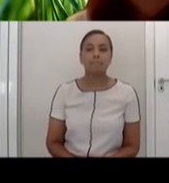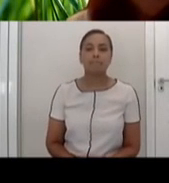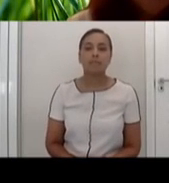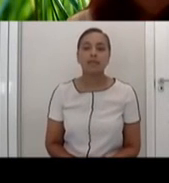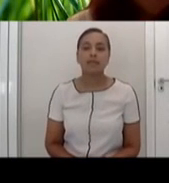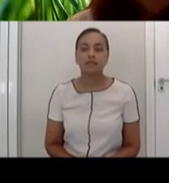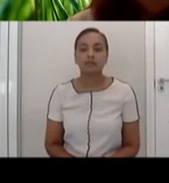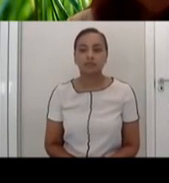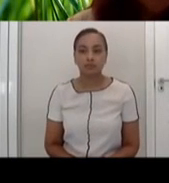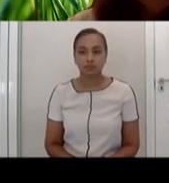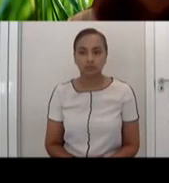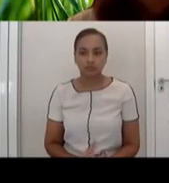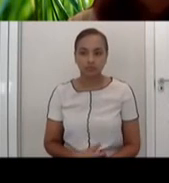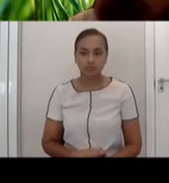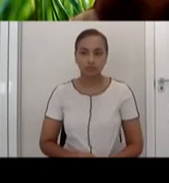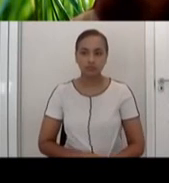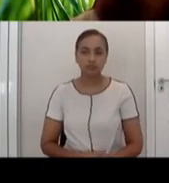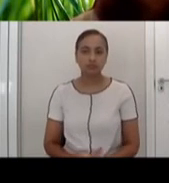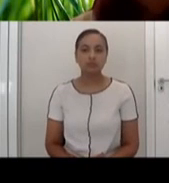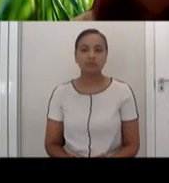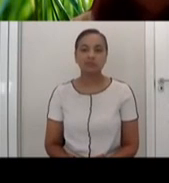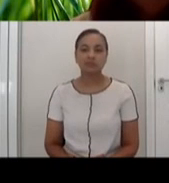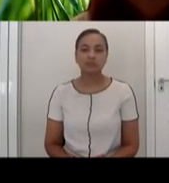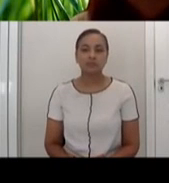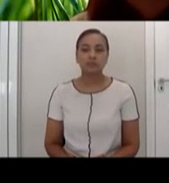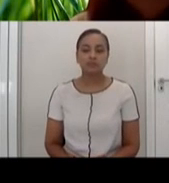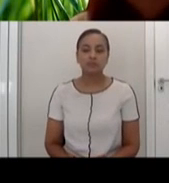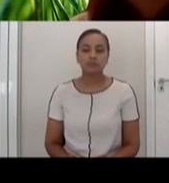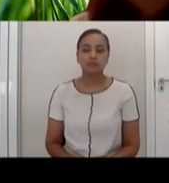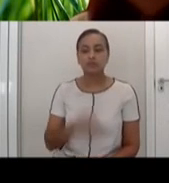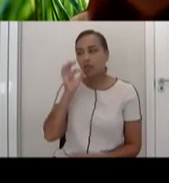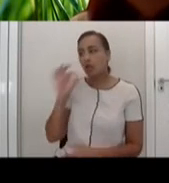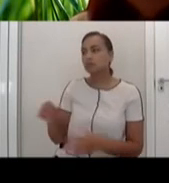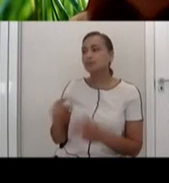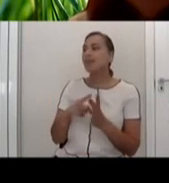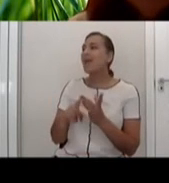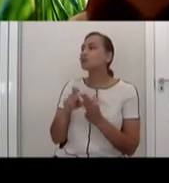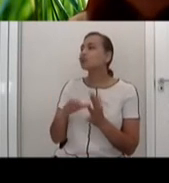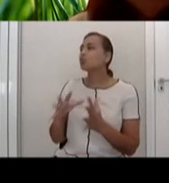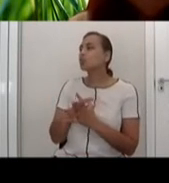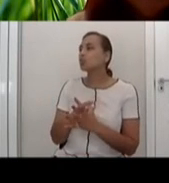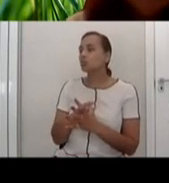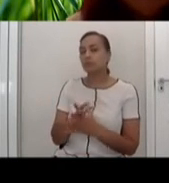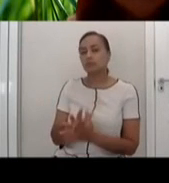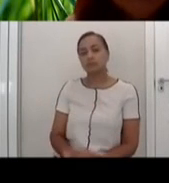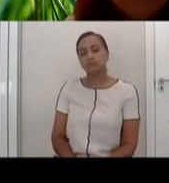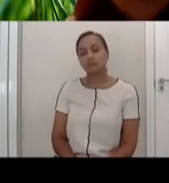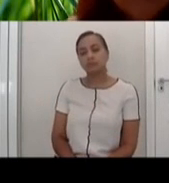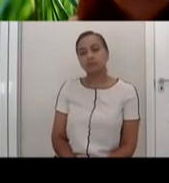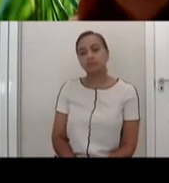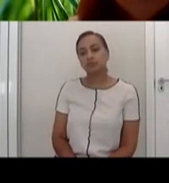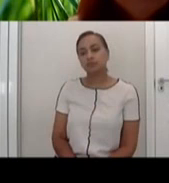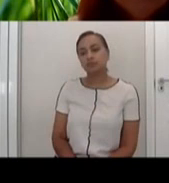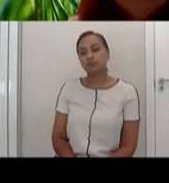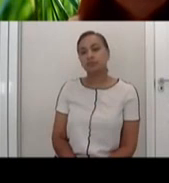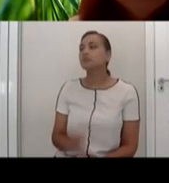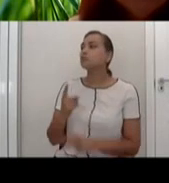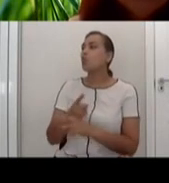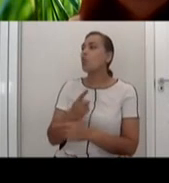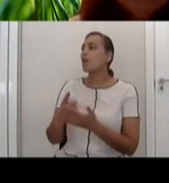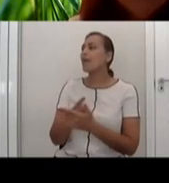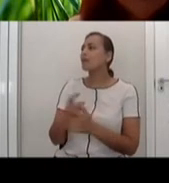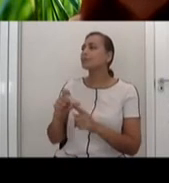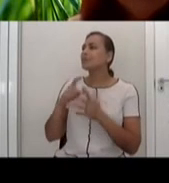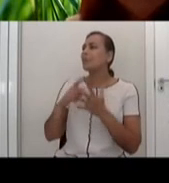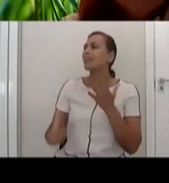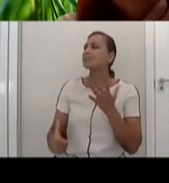to the next question. I think this might be you, Andrew. So actually, this is again around disability. So there's a